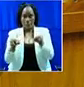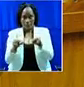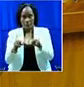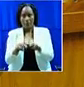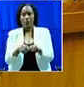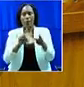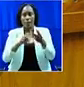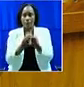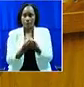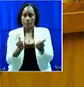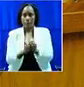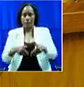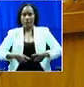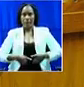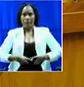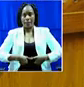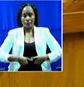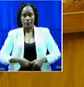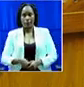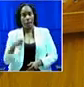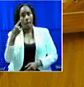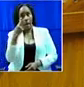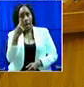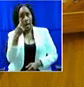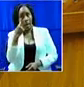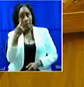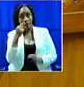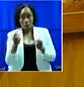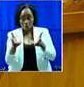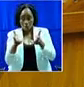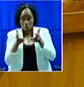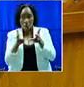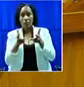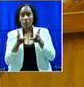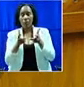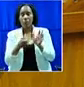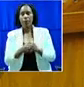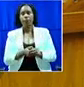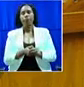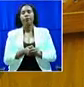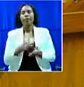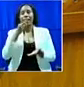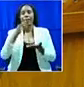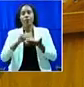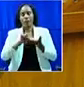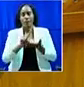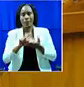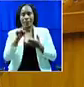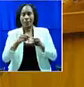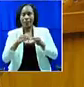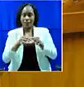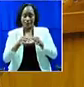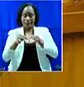evidence that has come to light suggests that the expansion of social protection has